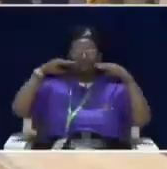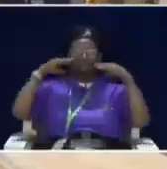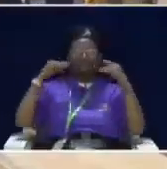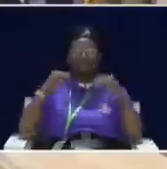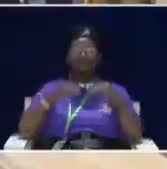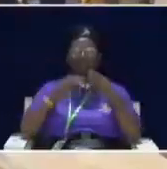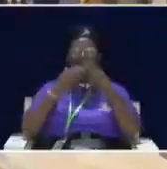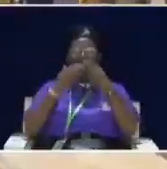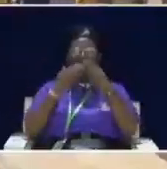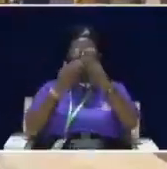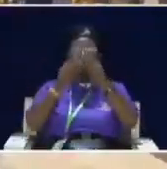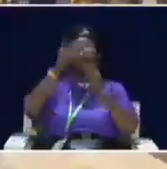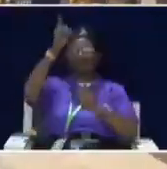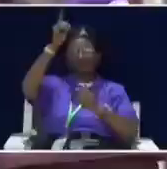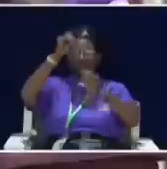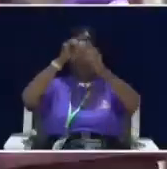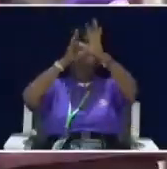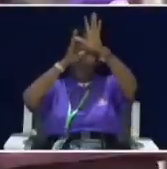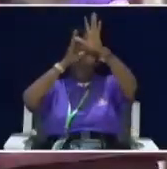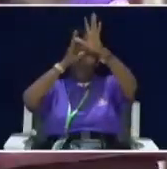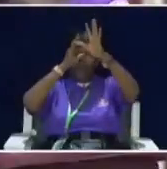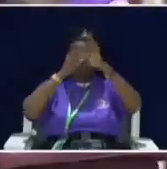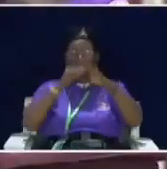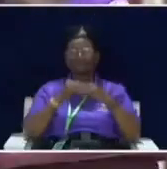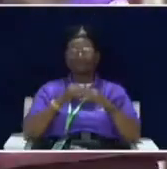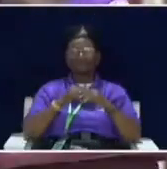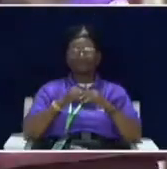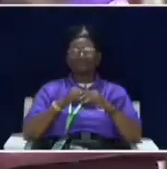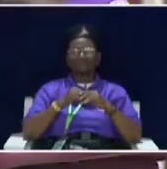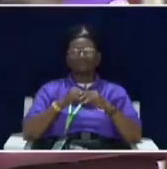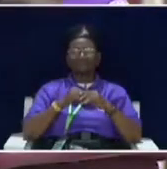Thank you, Daddy. Daddy is shown.